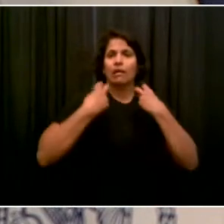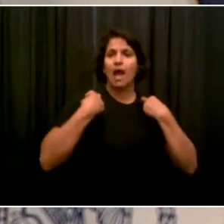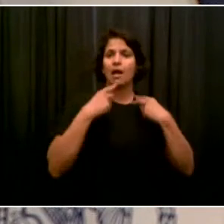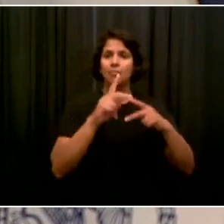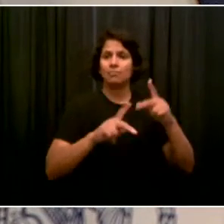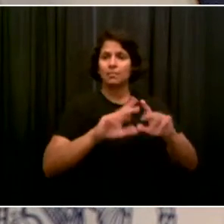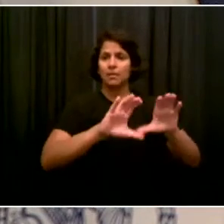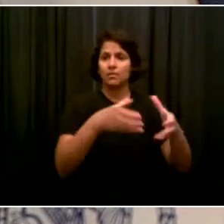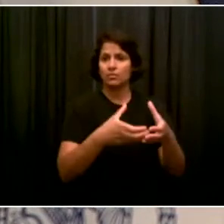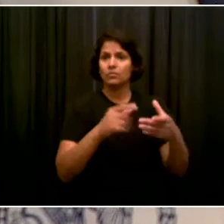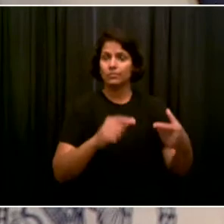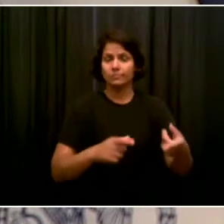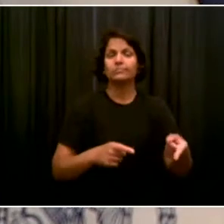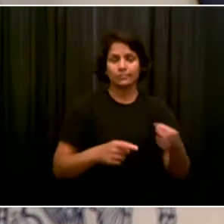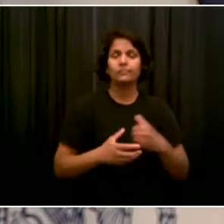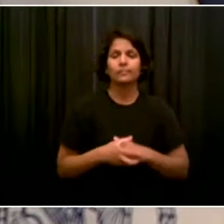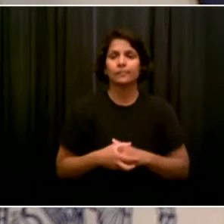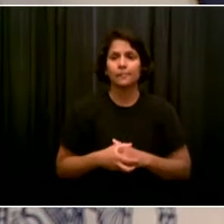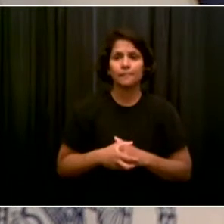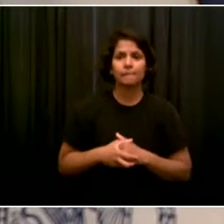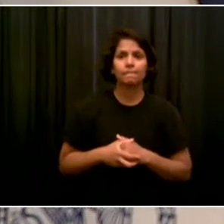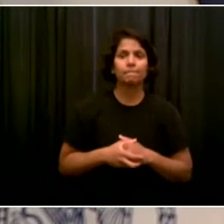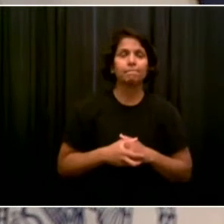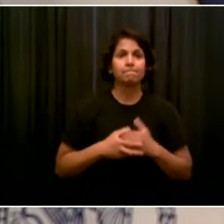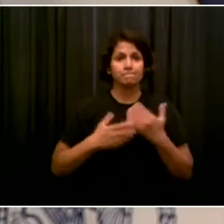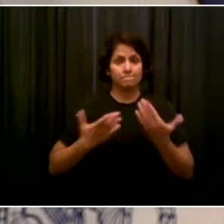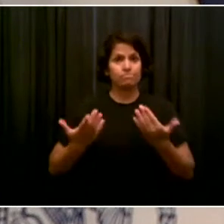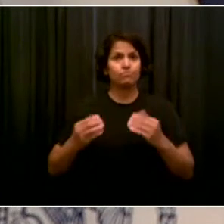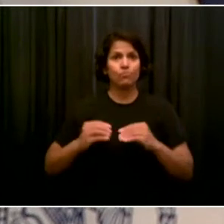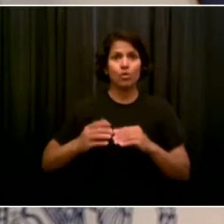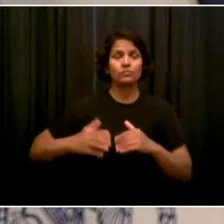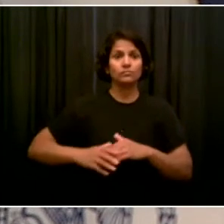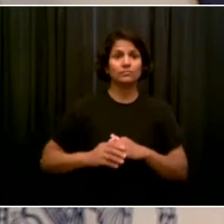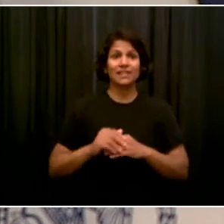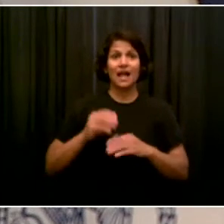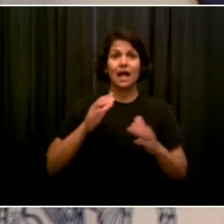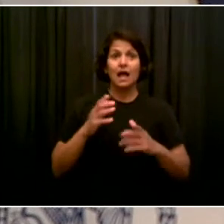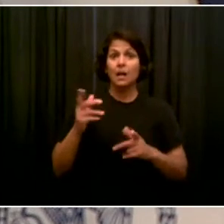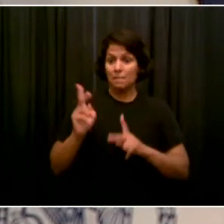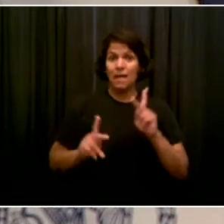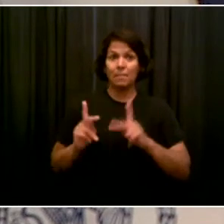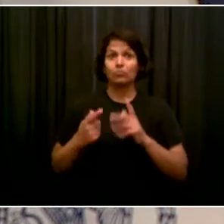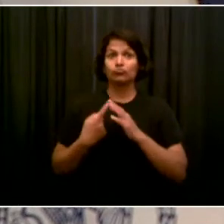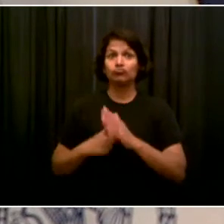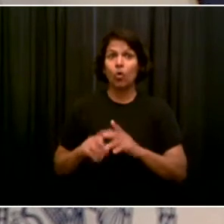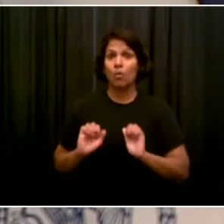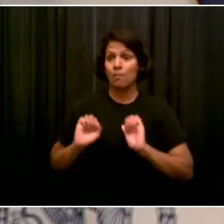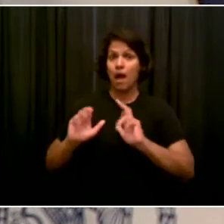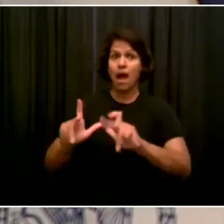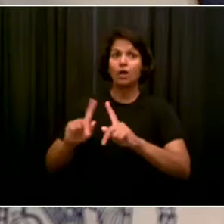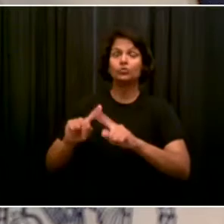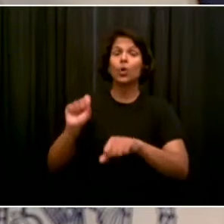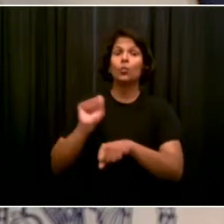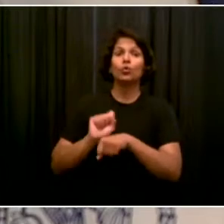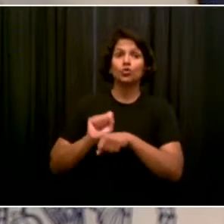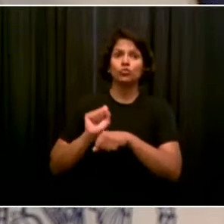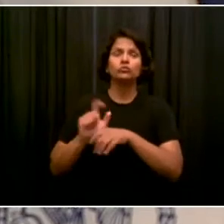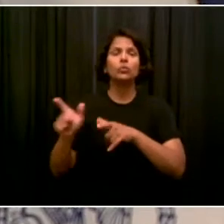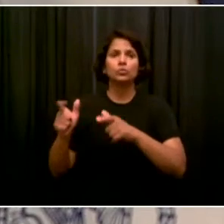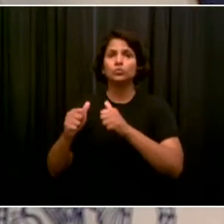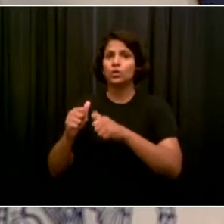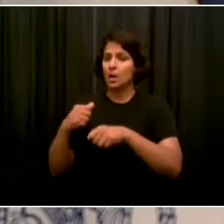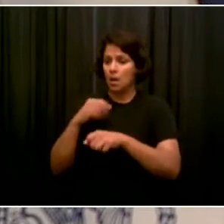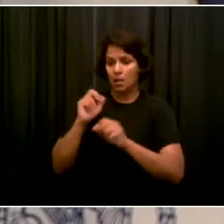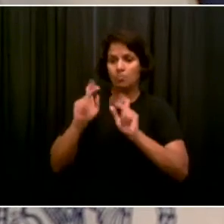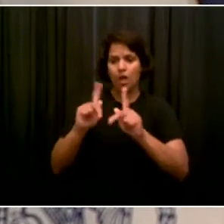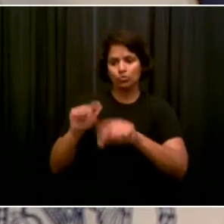There's plenty of places at full strength. We brought our office workers back in May. It's time for the court system to get to full strength. We will do anything and